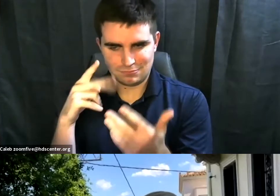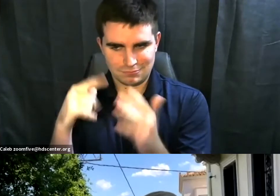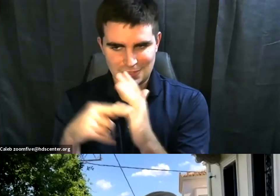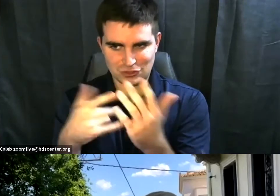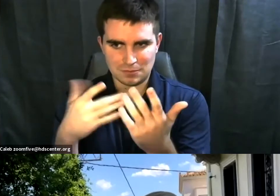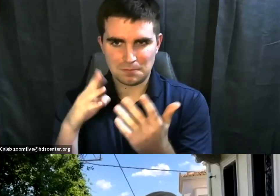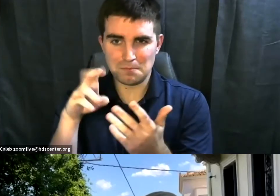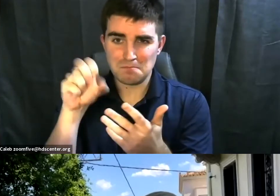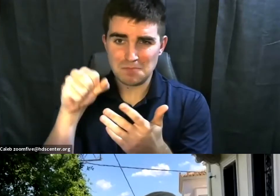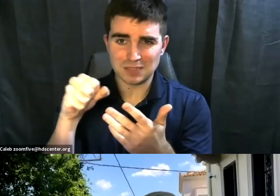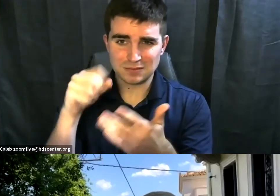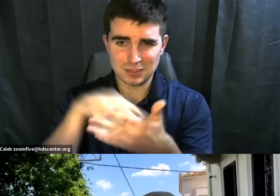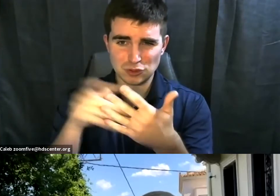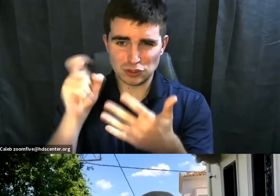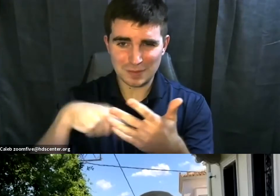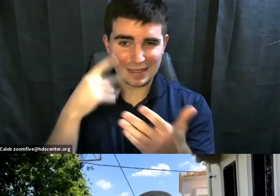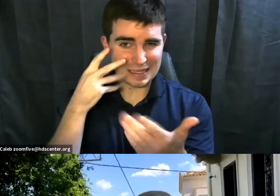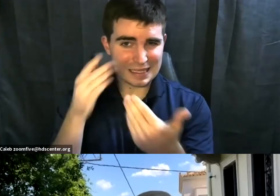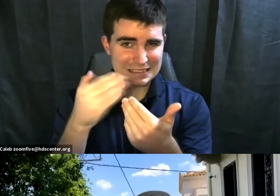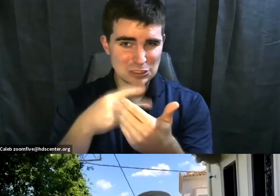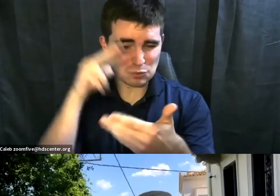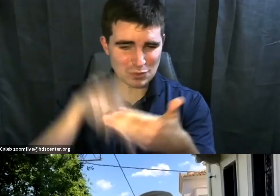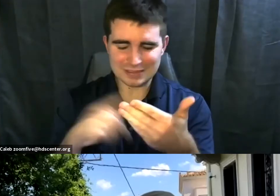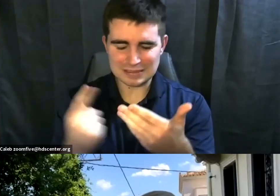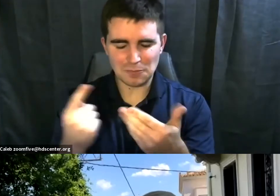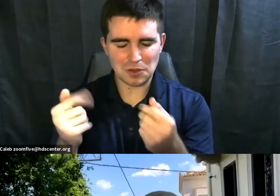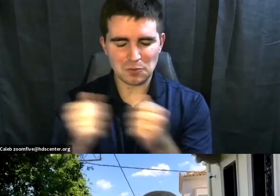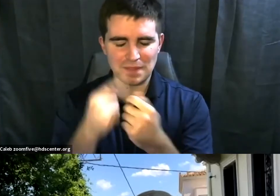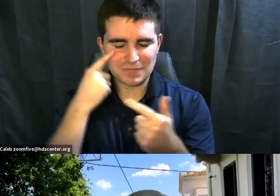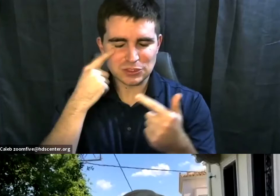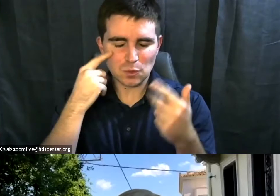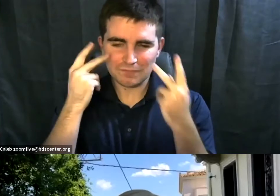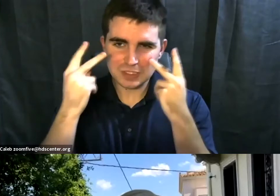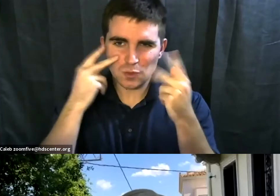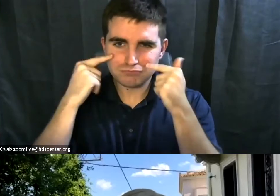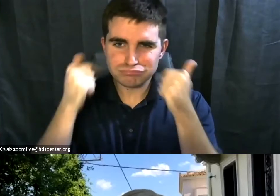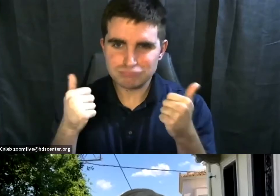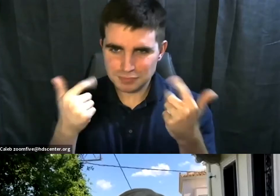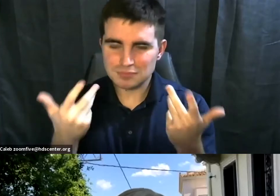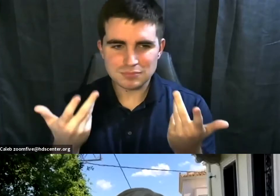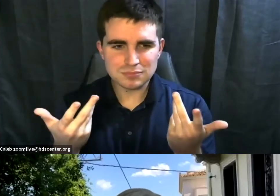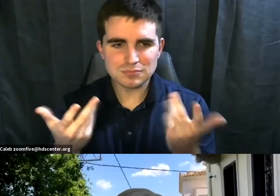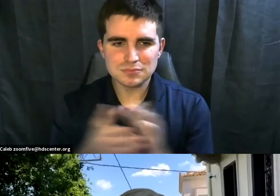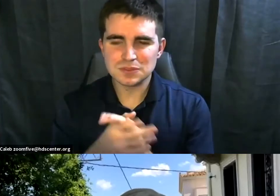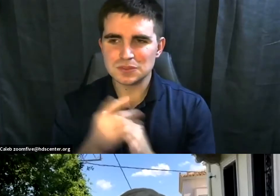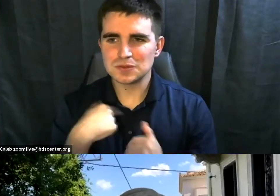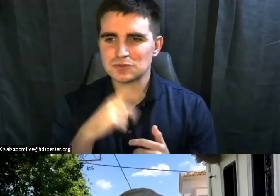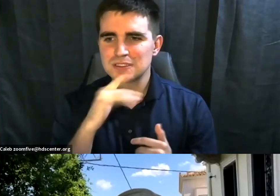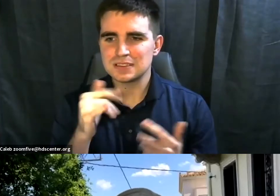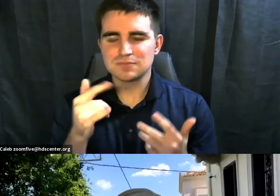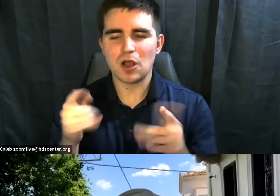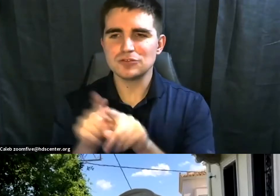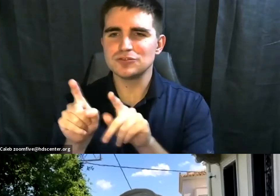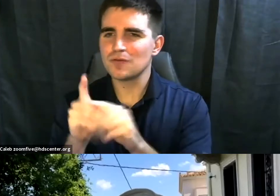with a visual impairment, and so on. So we really, and likewise, there were